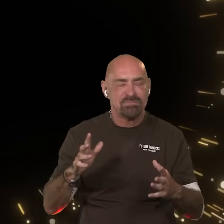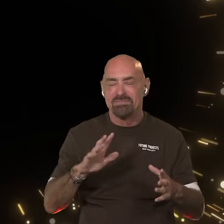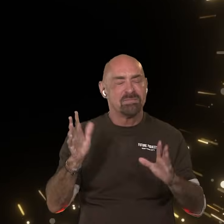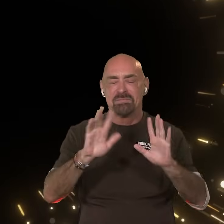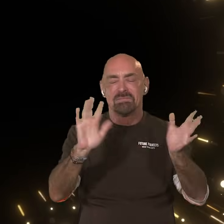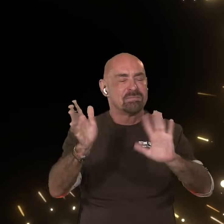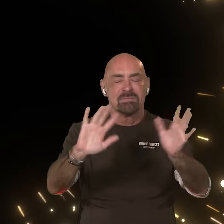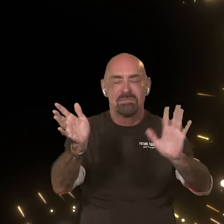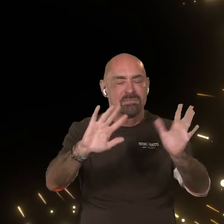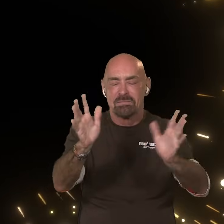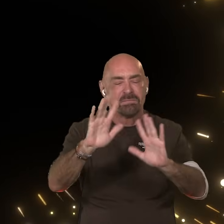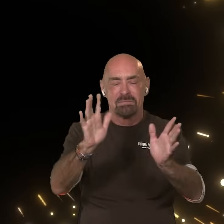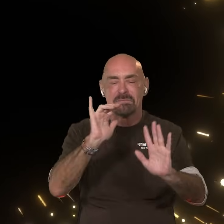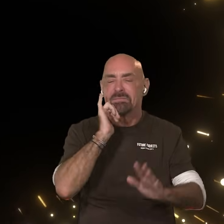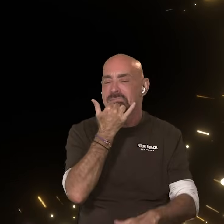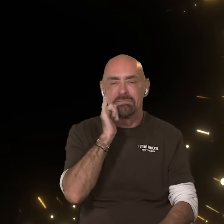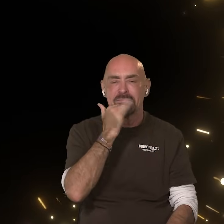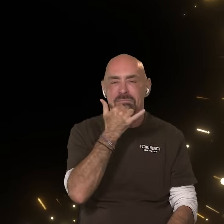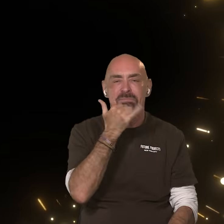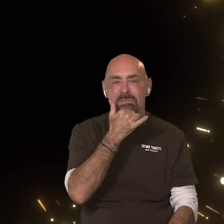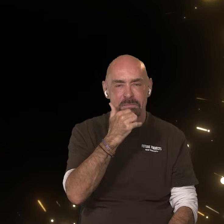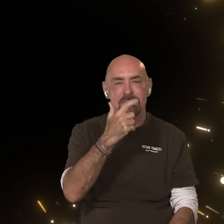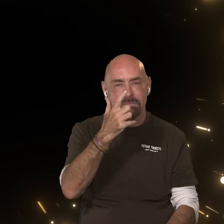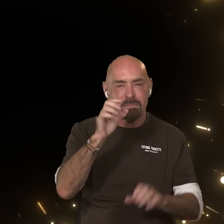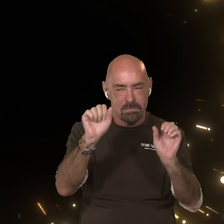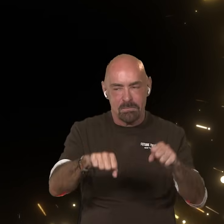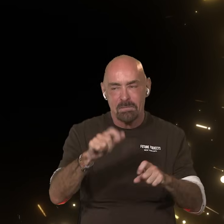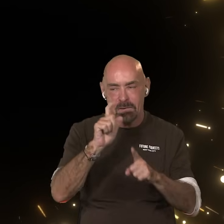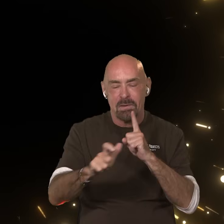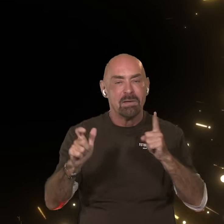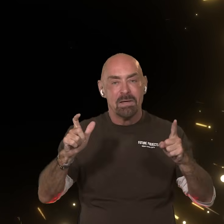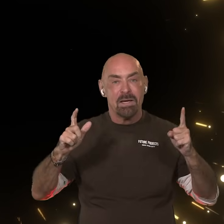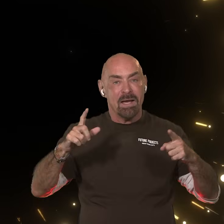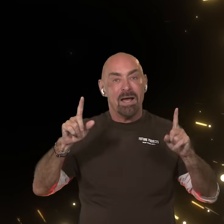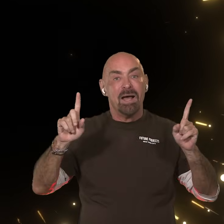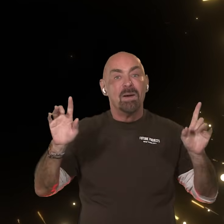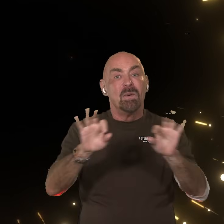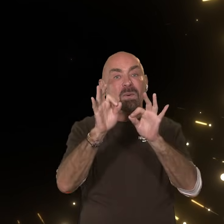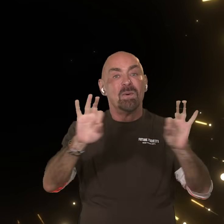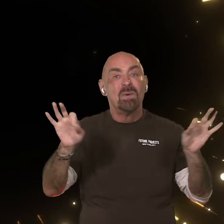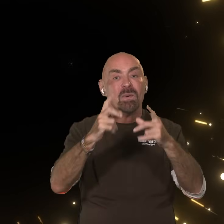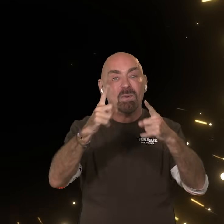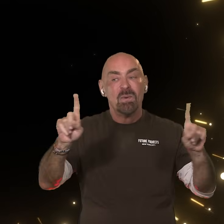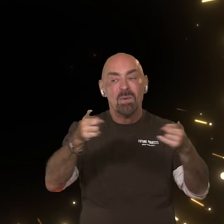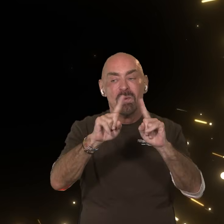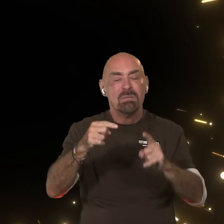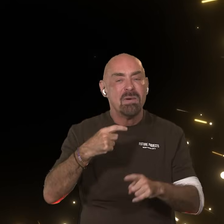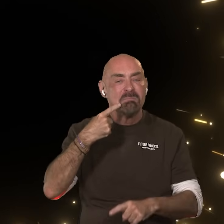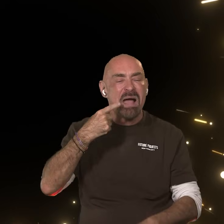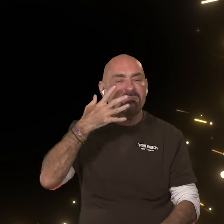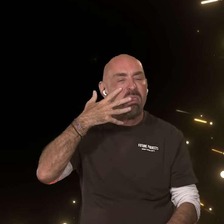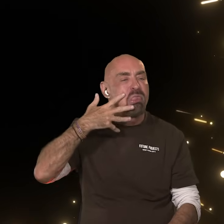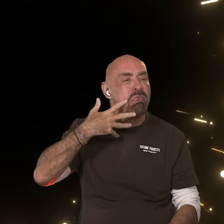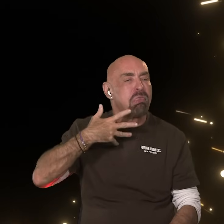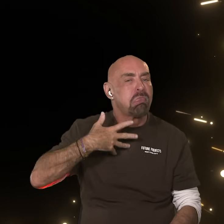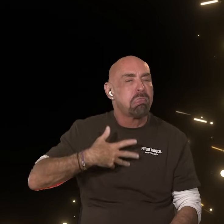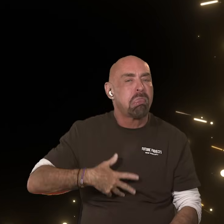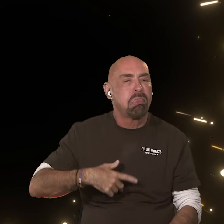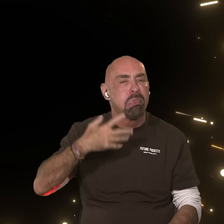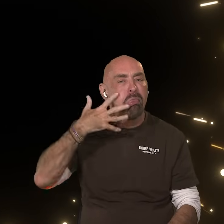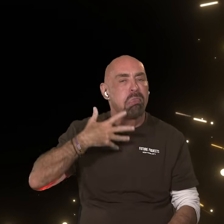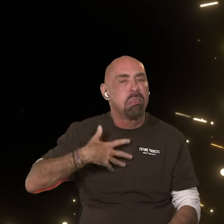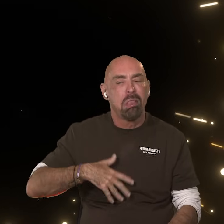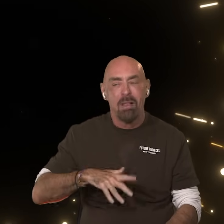surviving. I know, I just tripped it. All right, I can do it again. Cue the upbeat soundtrack. I was drooling all over my face for some